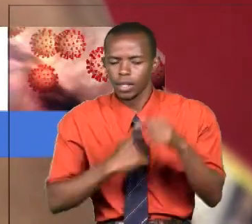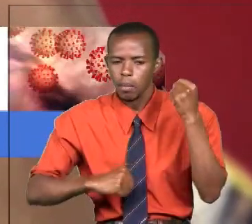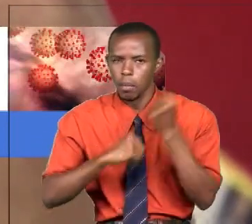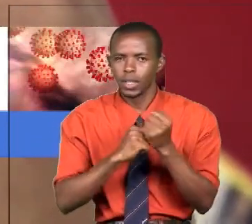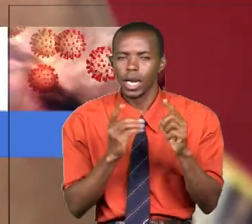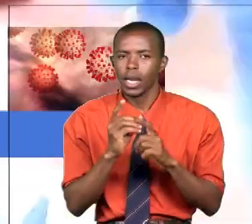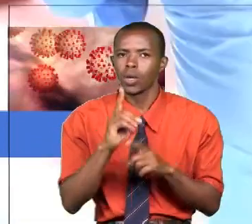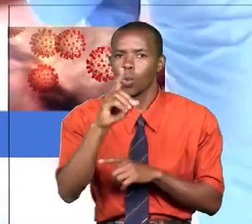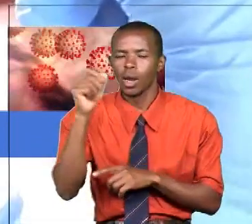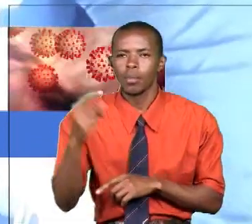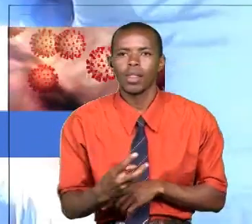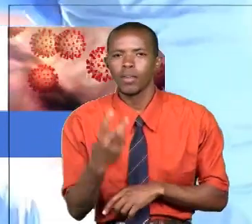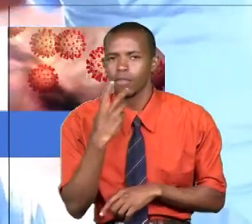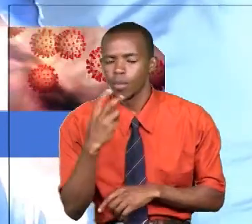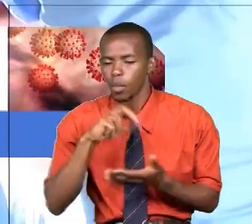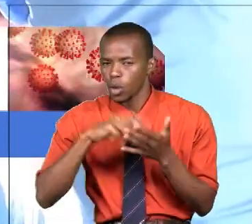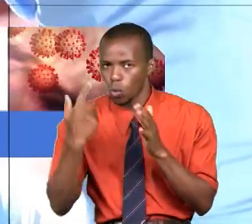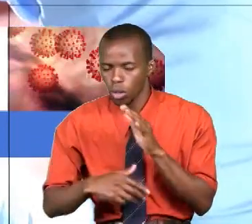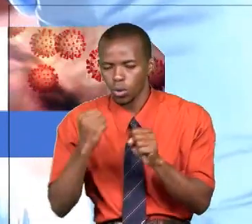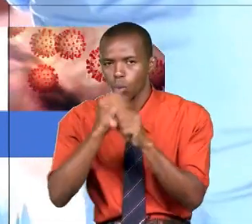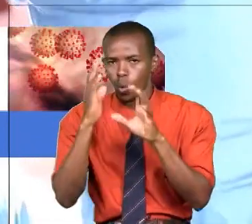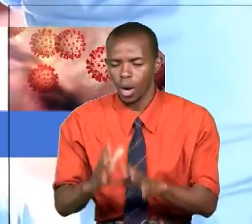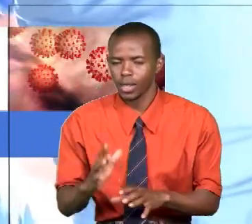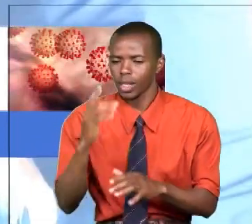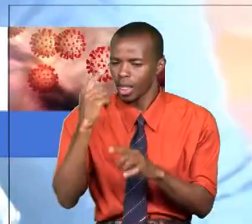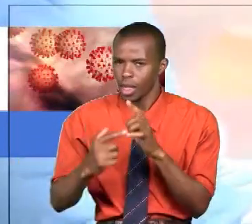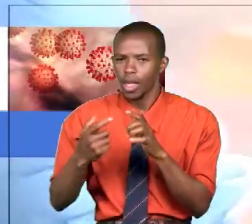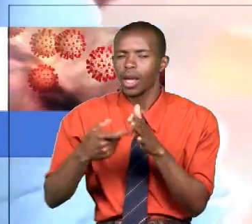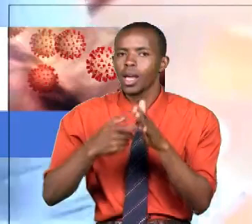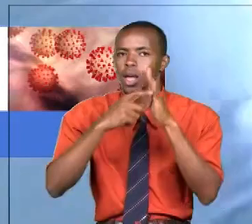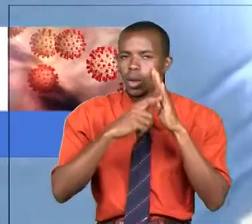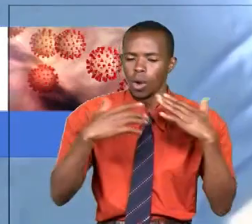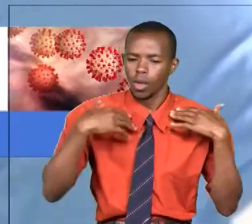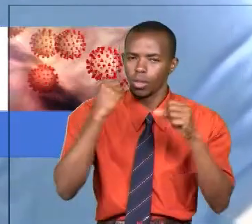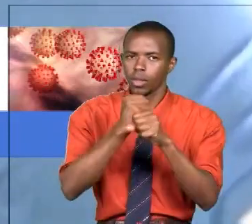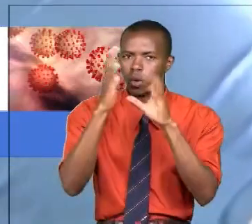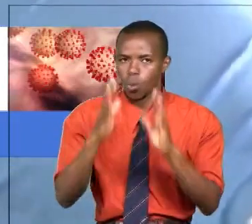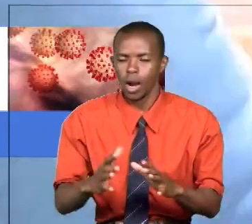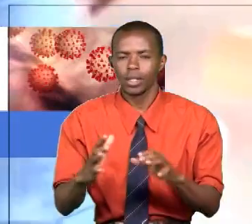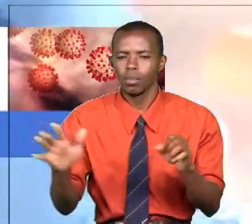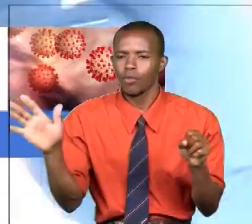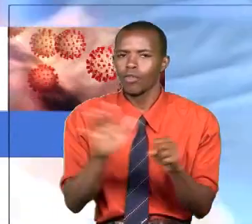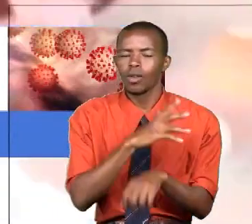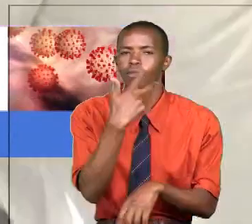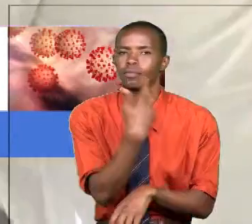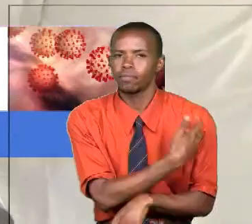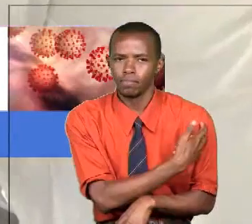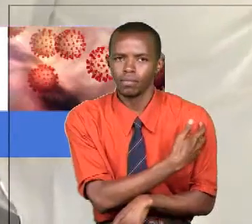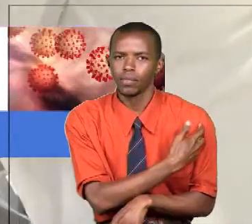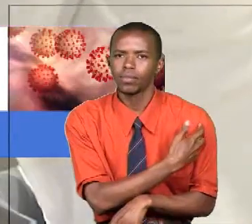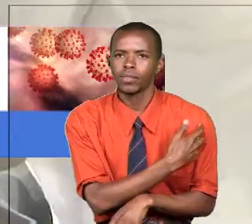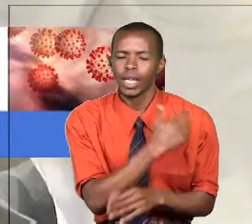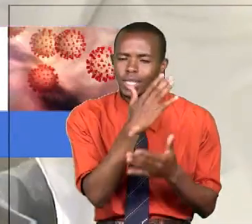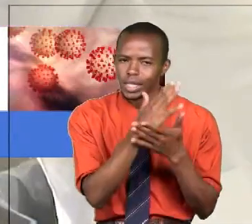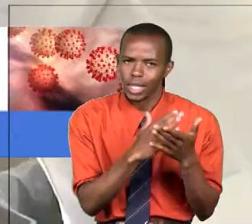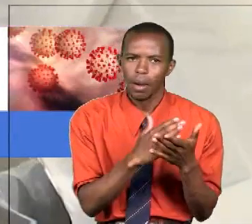of February. This mandate follows one earlier this year that required state healthcare workers to be fully vaccinated, although some have